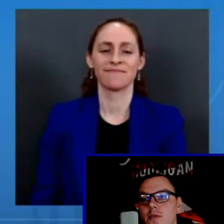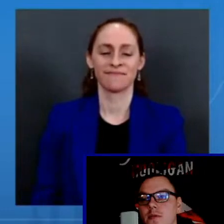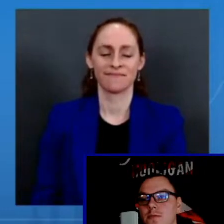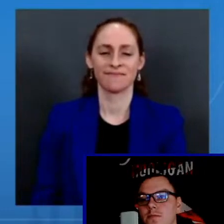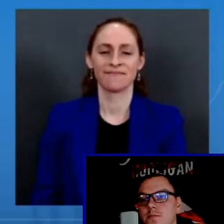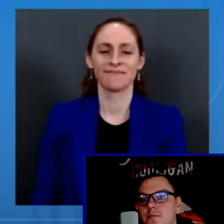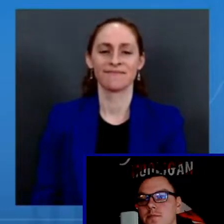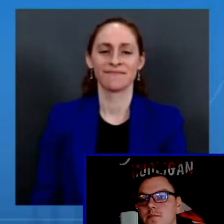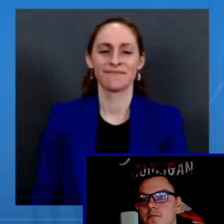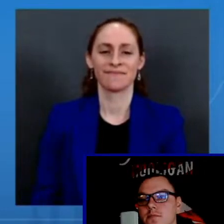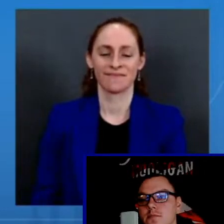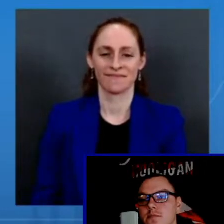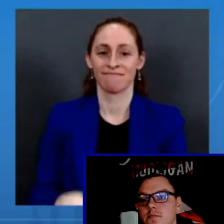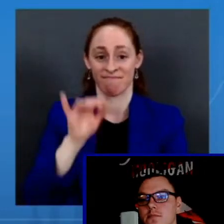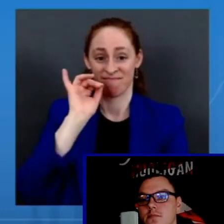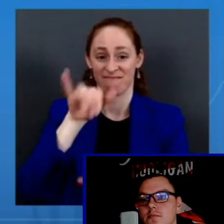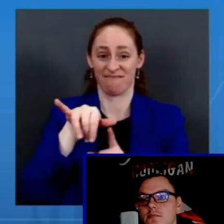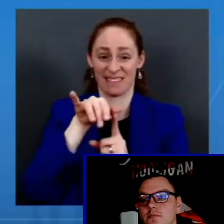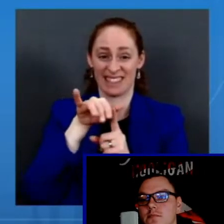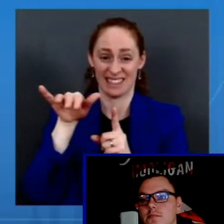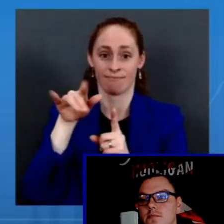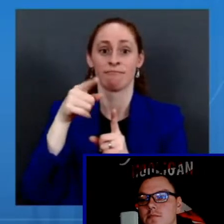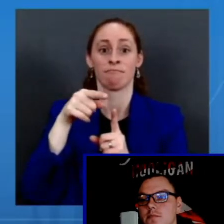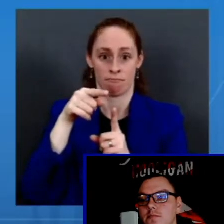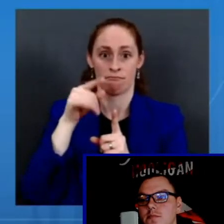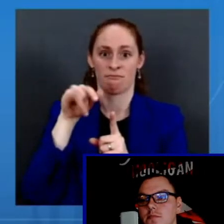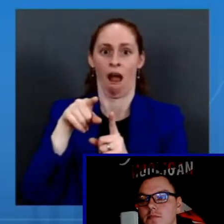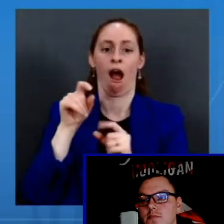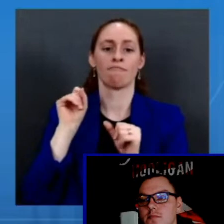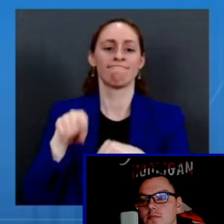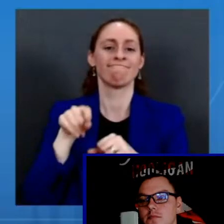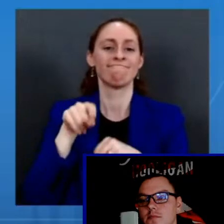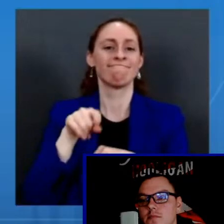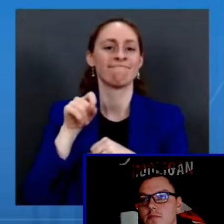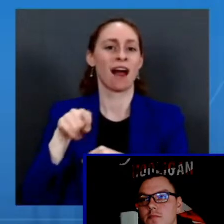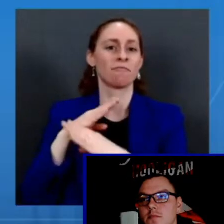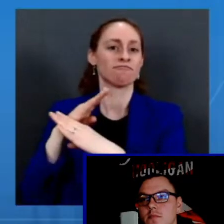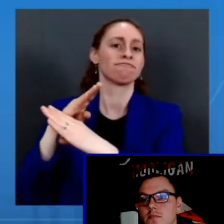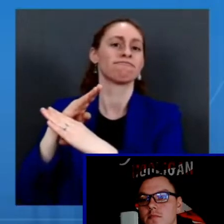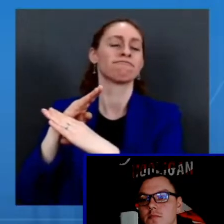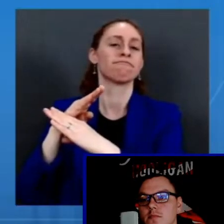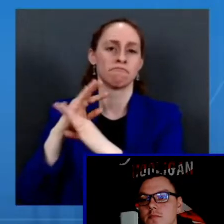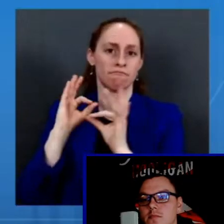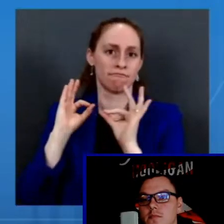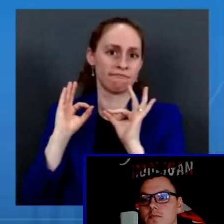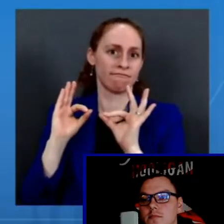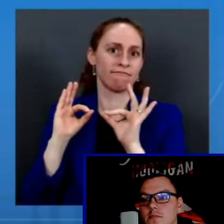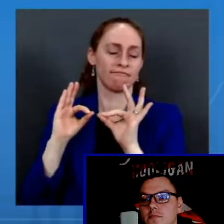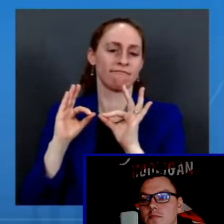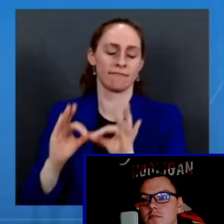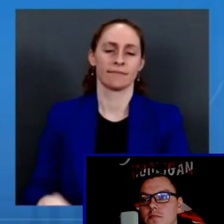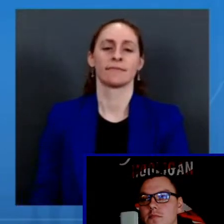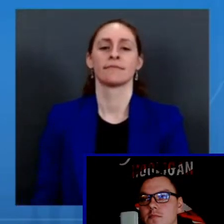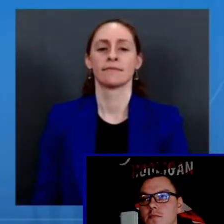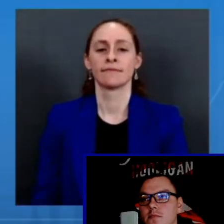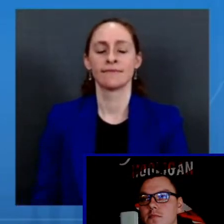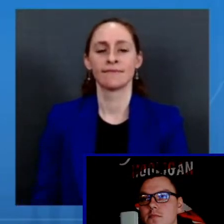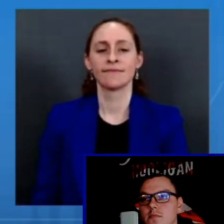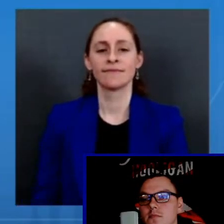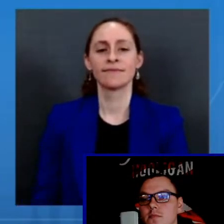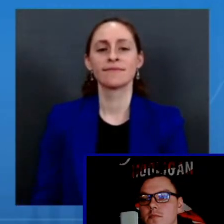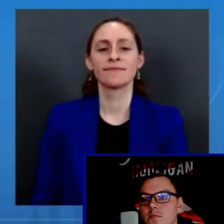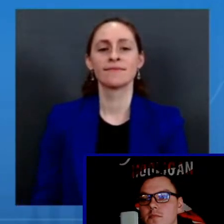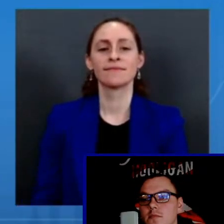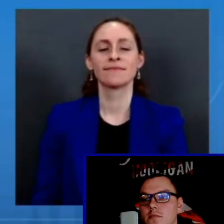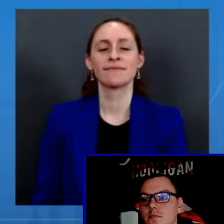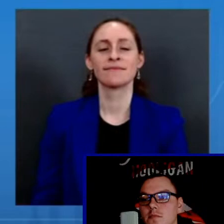recent approval of an EUA of Paxlovid. Of note and underappreciated is remdesivir is